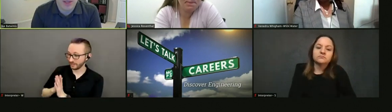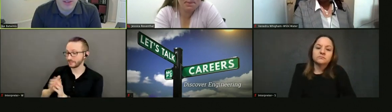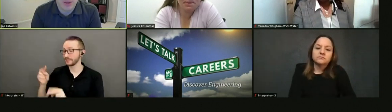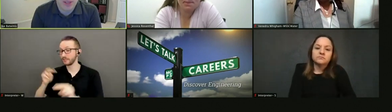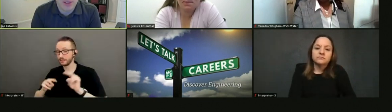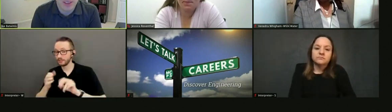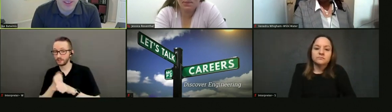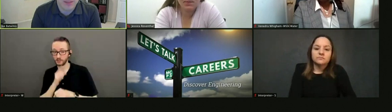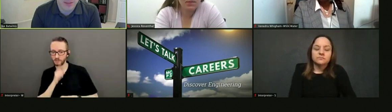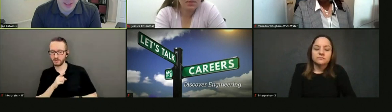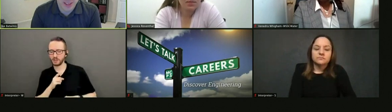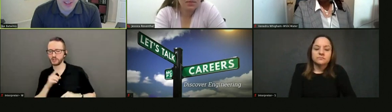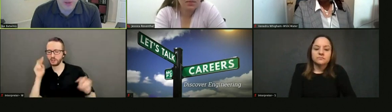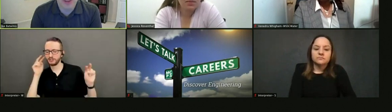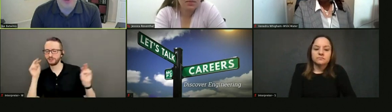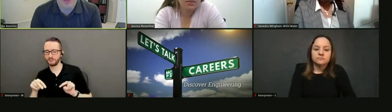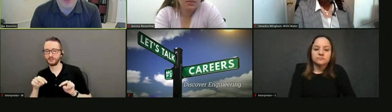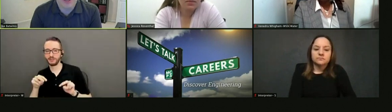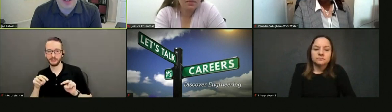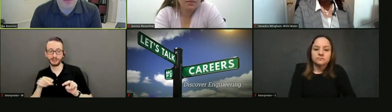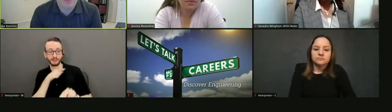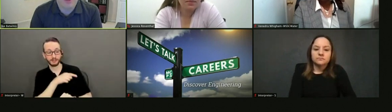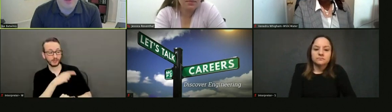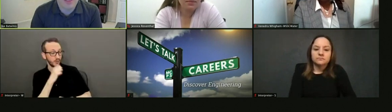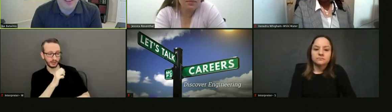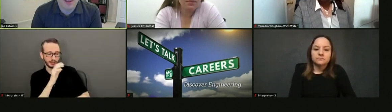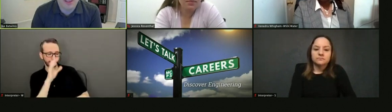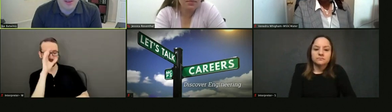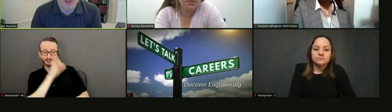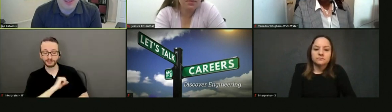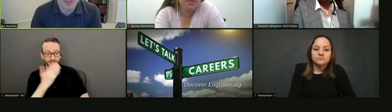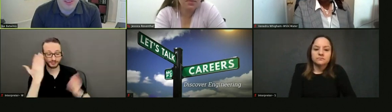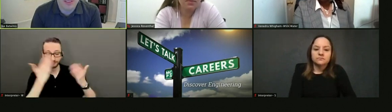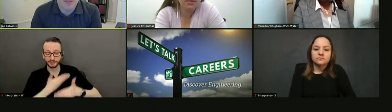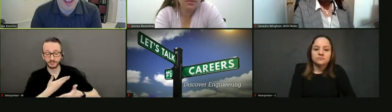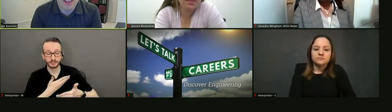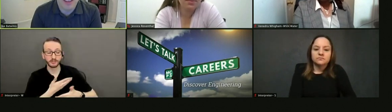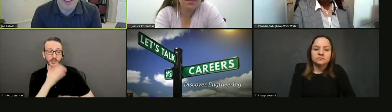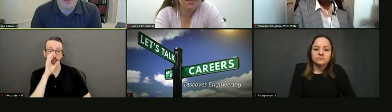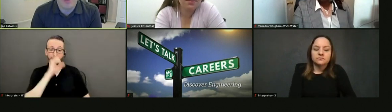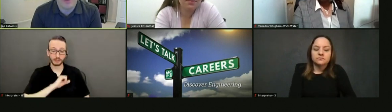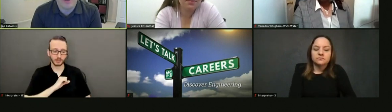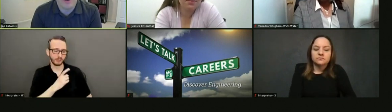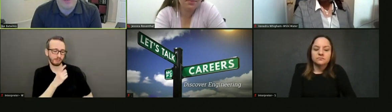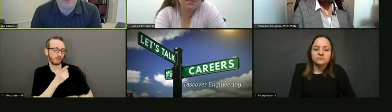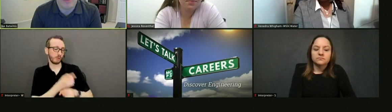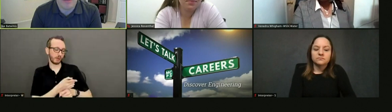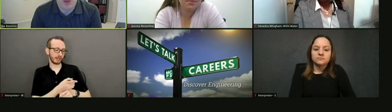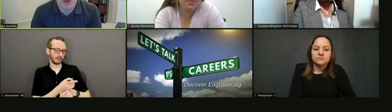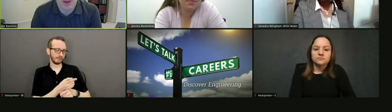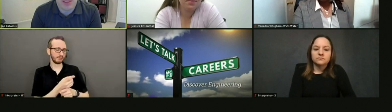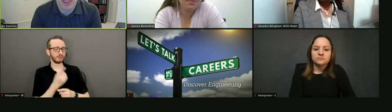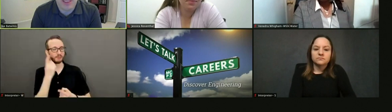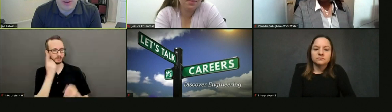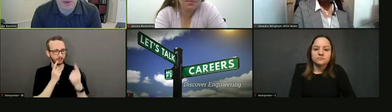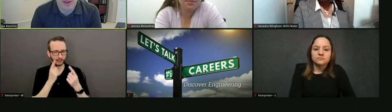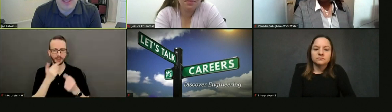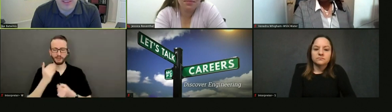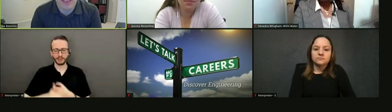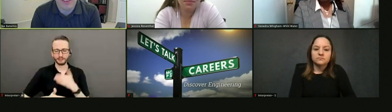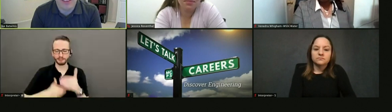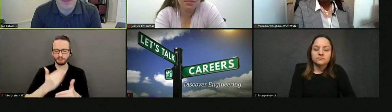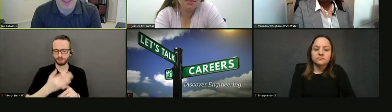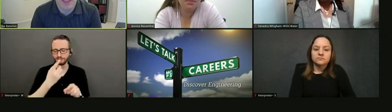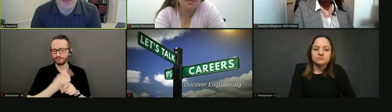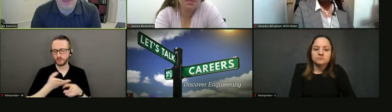say, make sure that, you know, you didn't mess anything up, that your assumptions are valid, that you're going about things the right way.